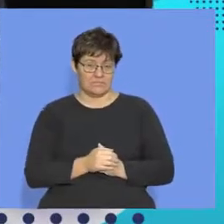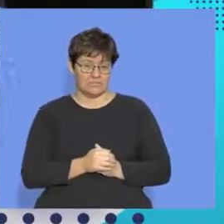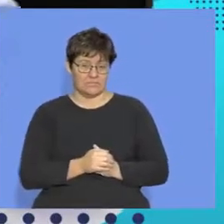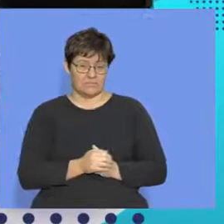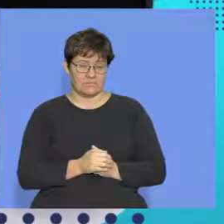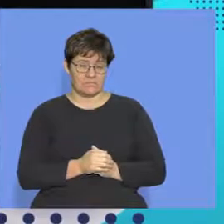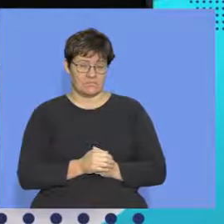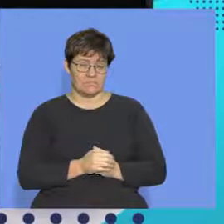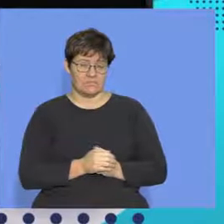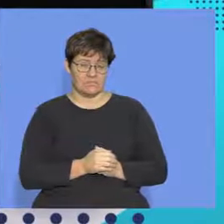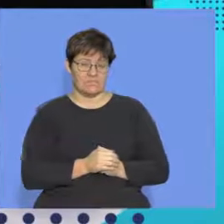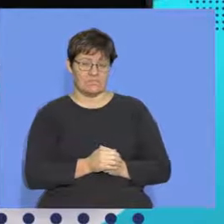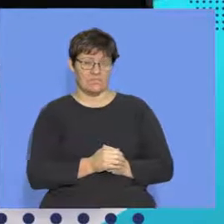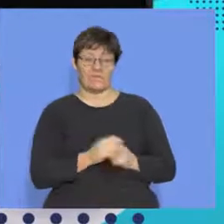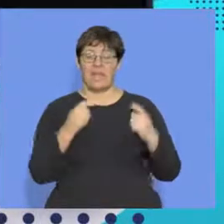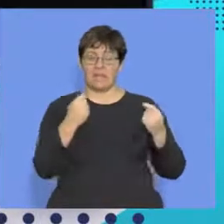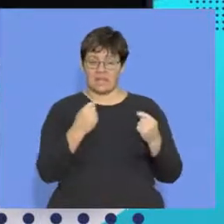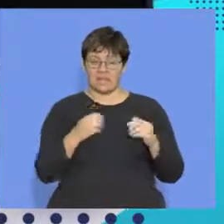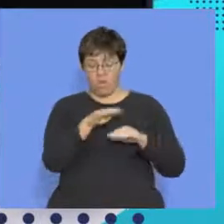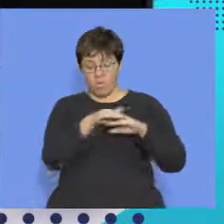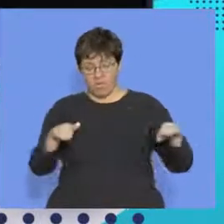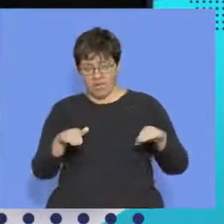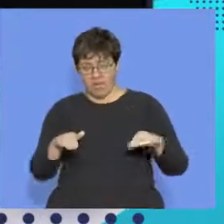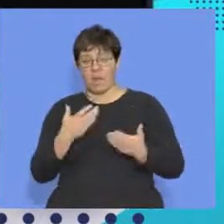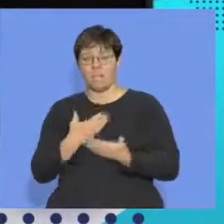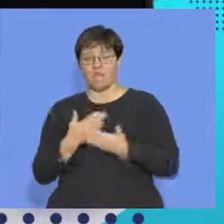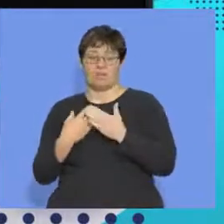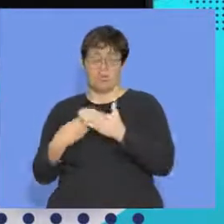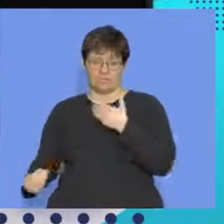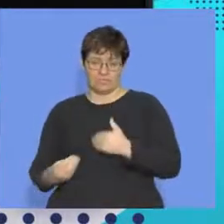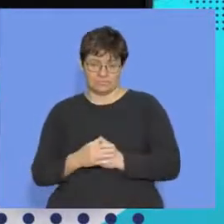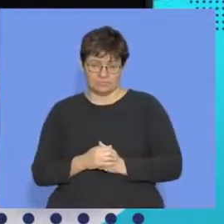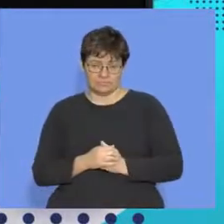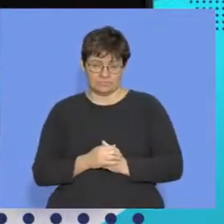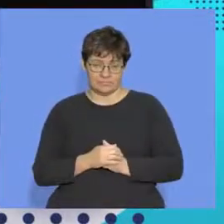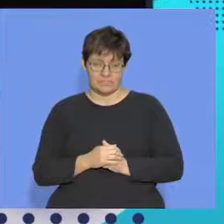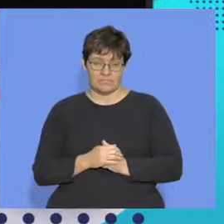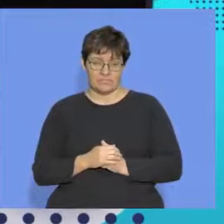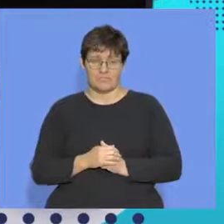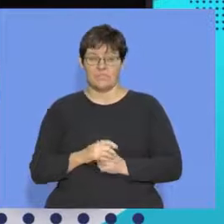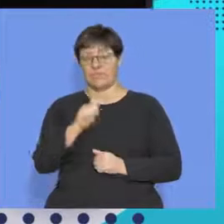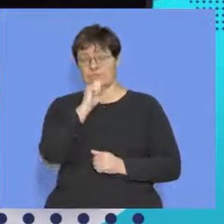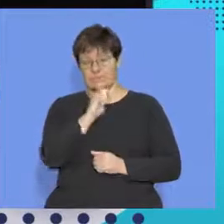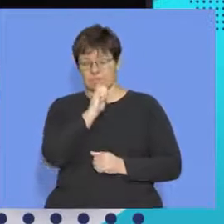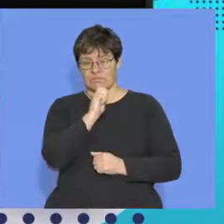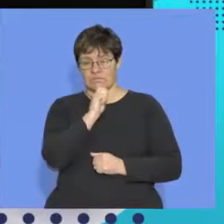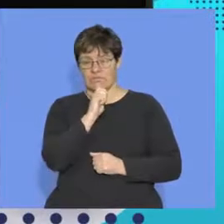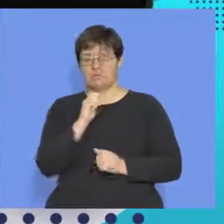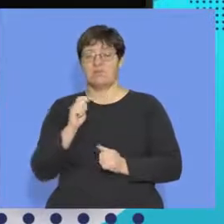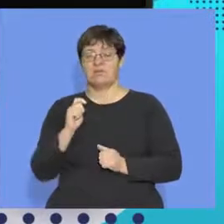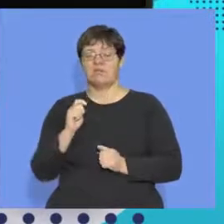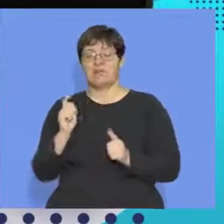Okay? It's the event over divided by the possible outcome. So we'll have to use